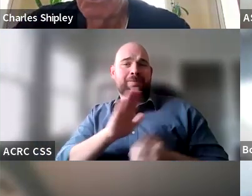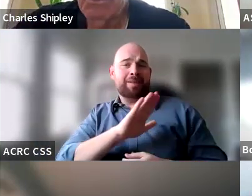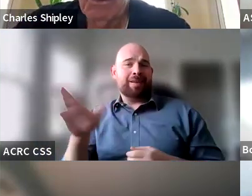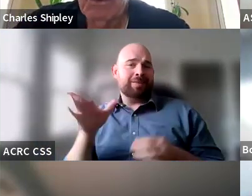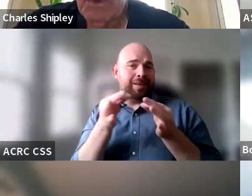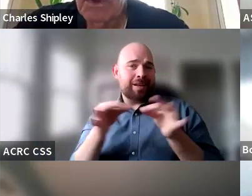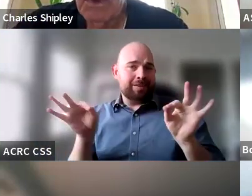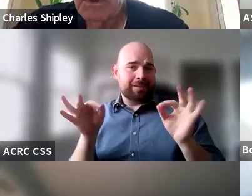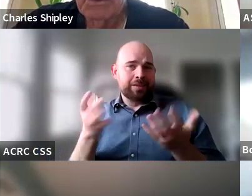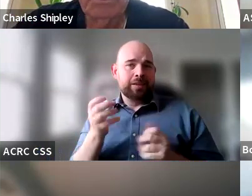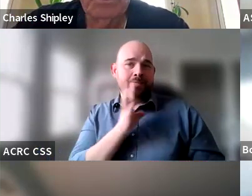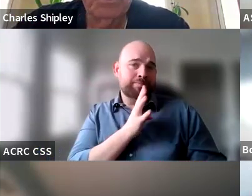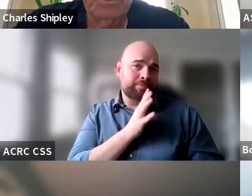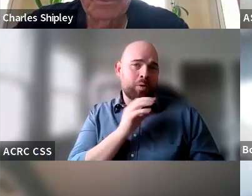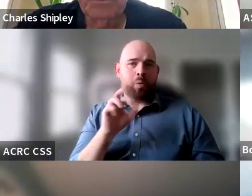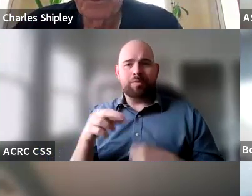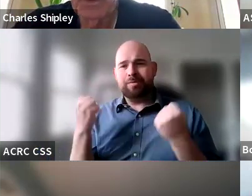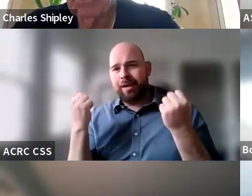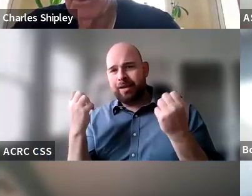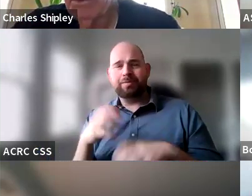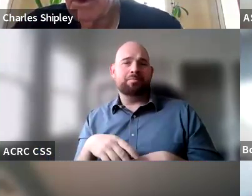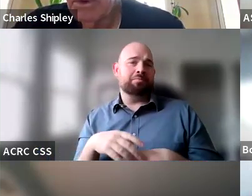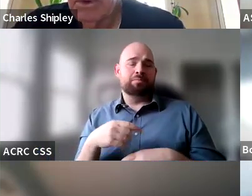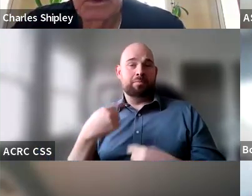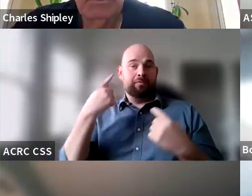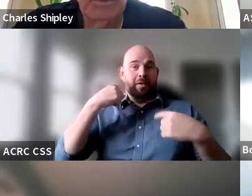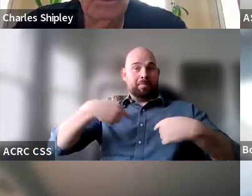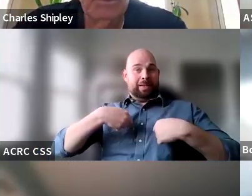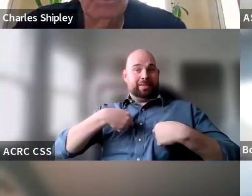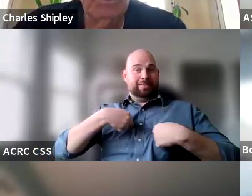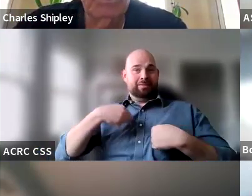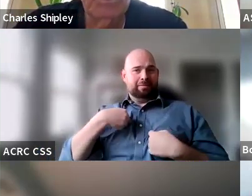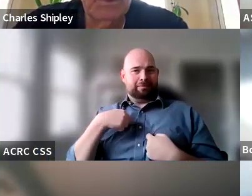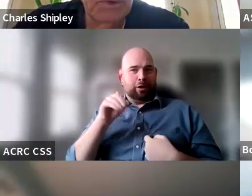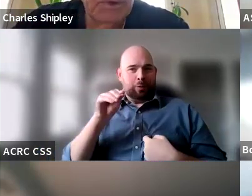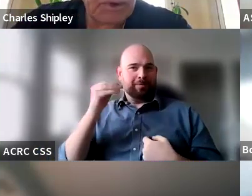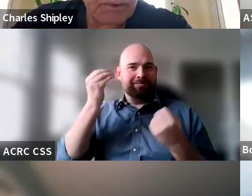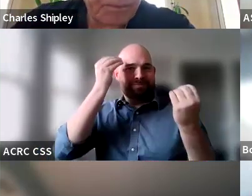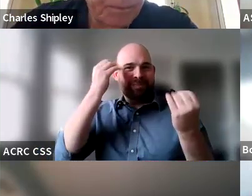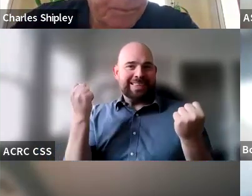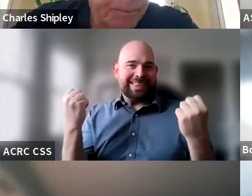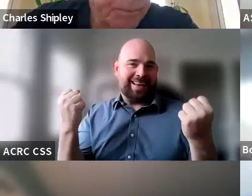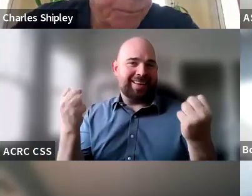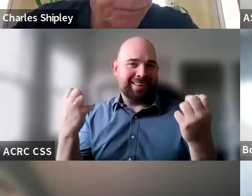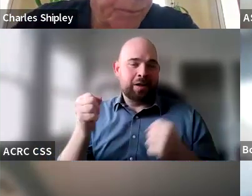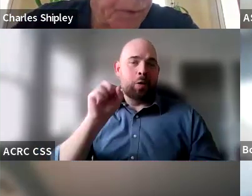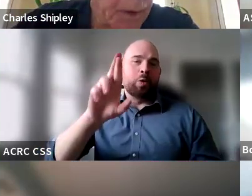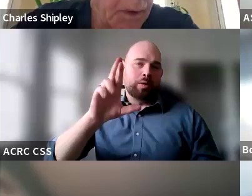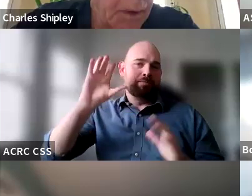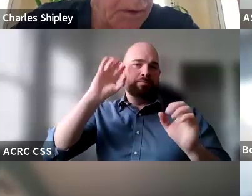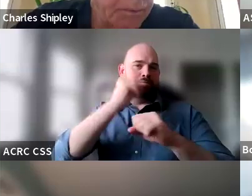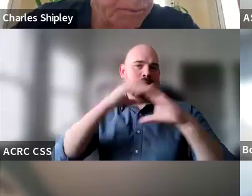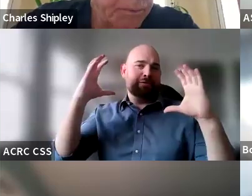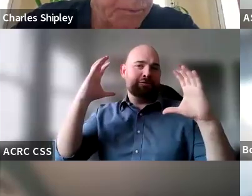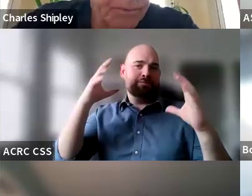on the individual. Some of the sentences might be spoken, they might be signed. For me personally, I